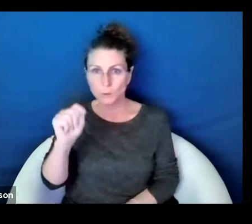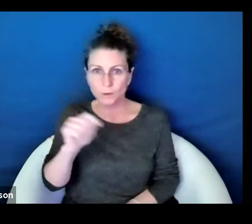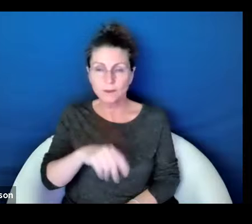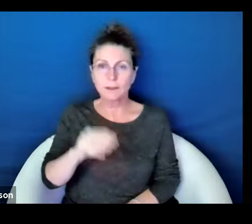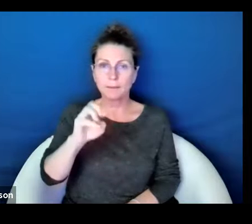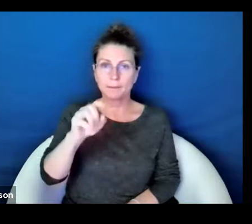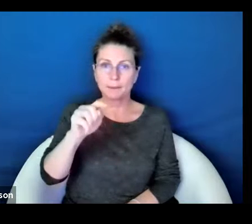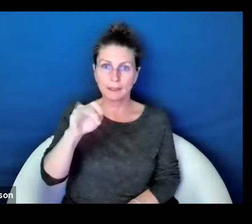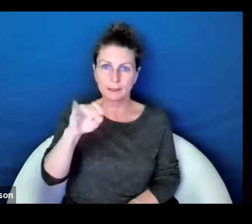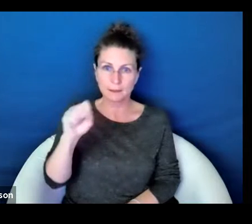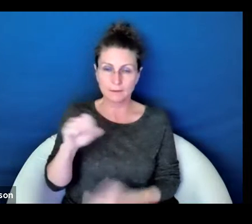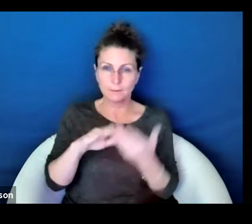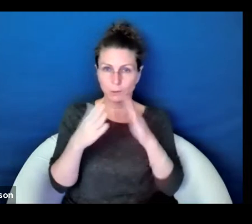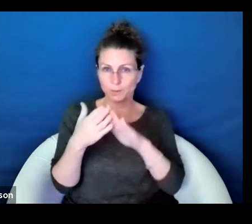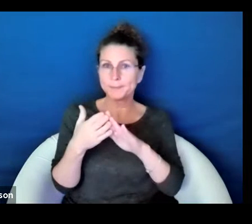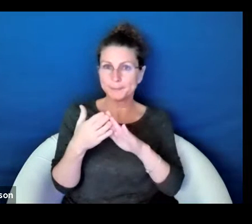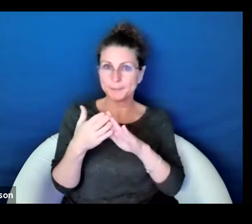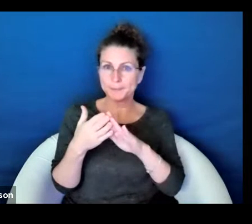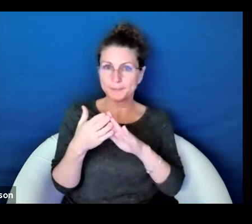Métis communities.